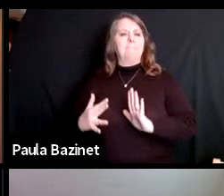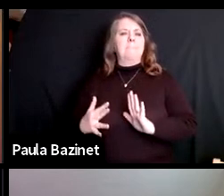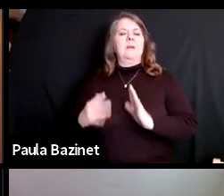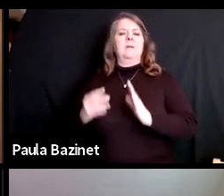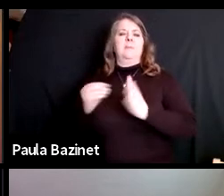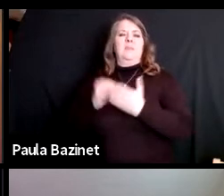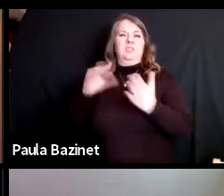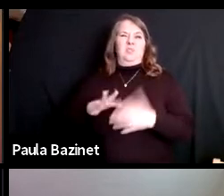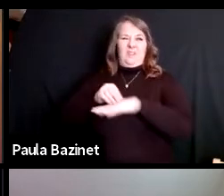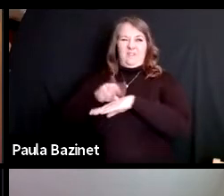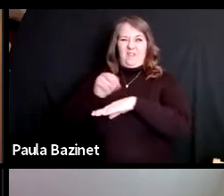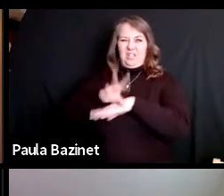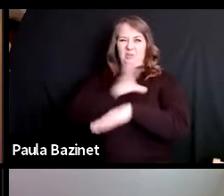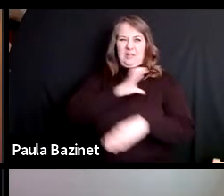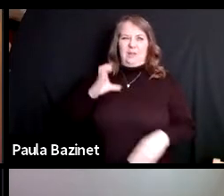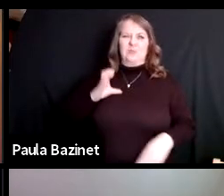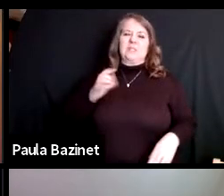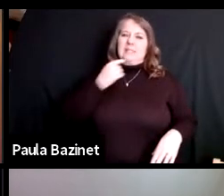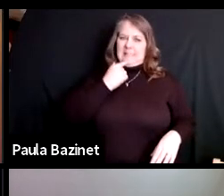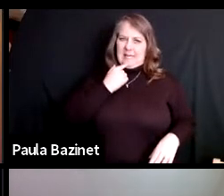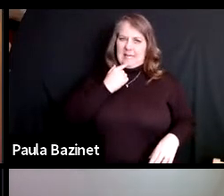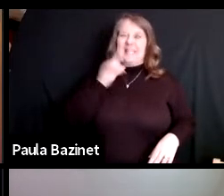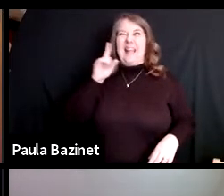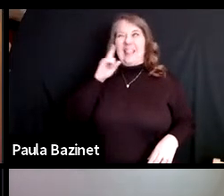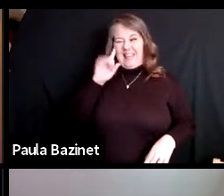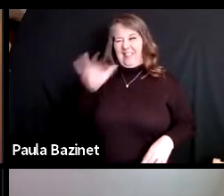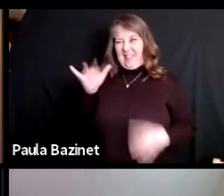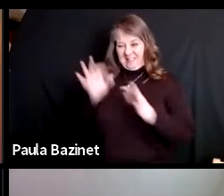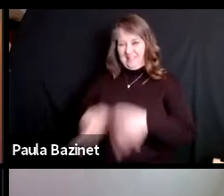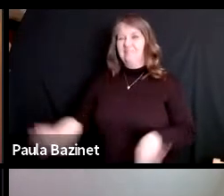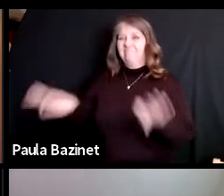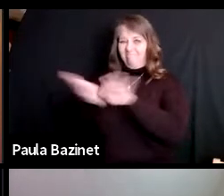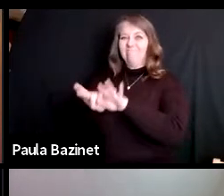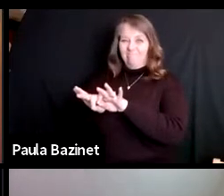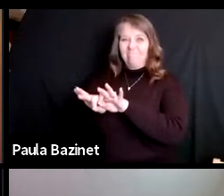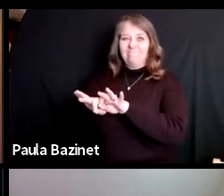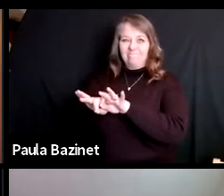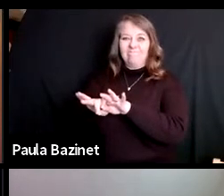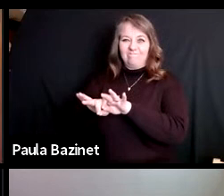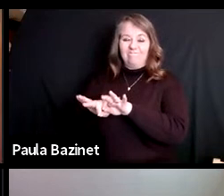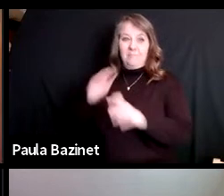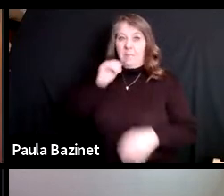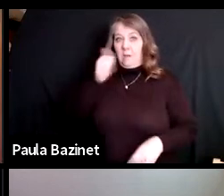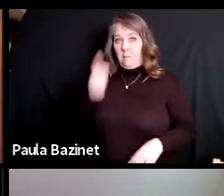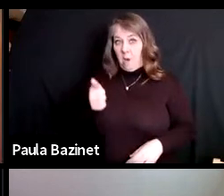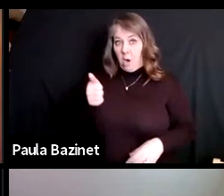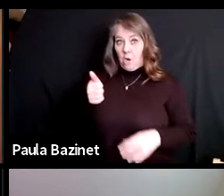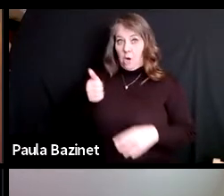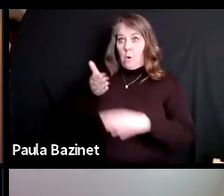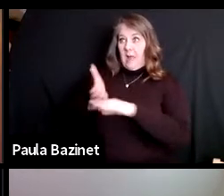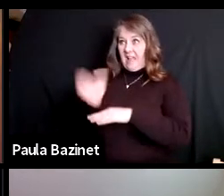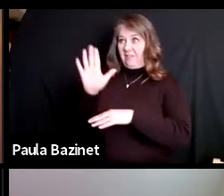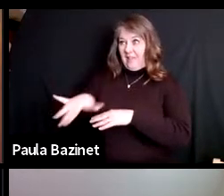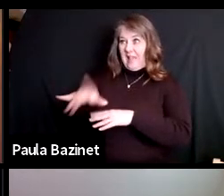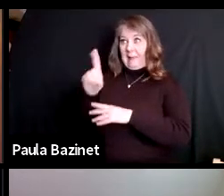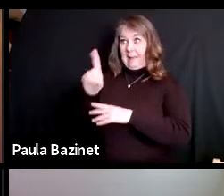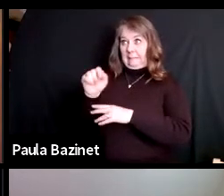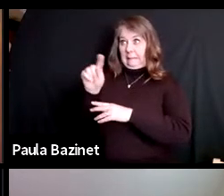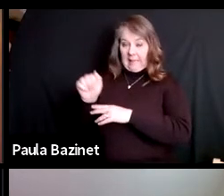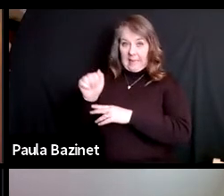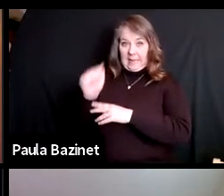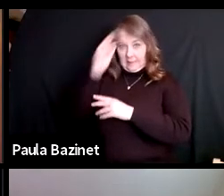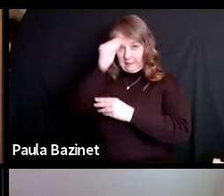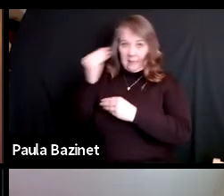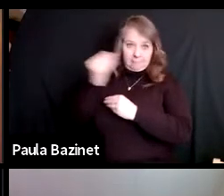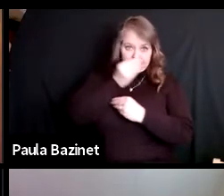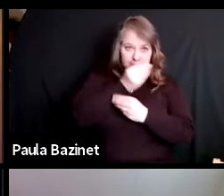advisory council would say about this, I think is very important. So I think tomorrow, once we get all that data, we could bring it in